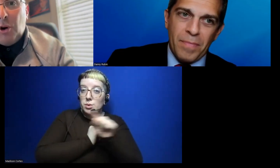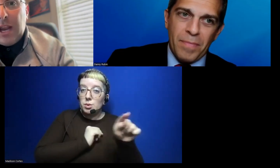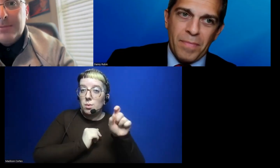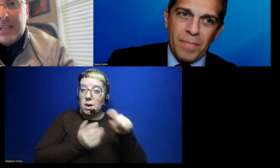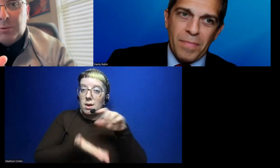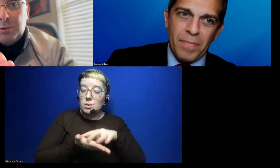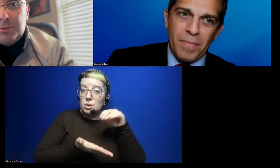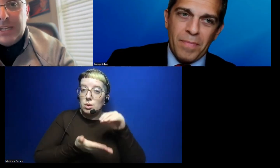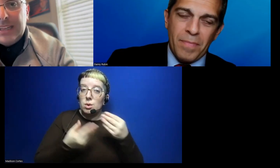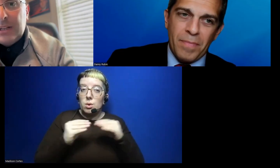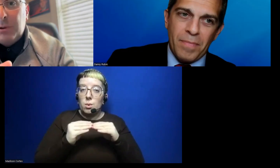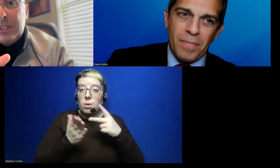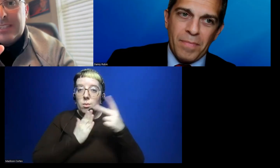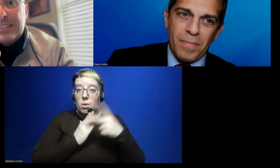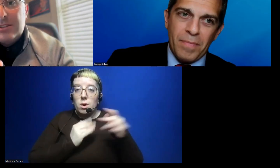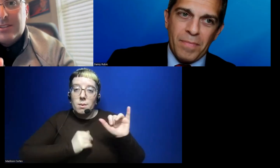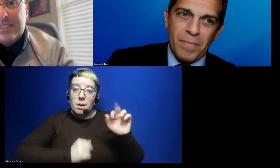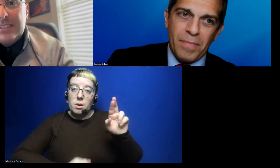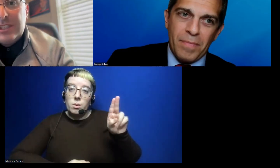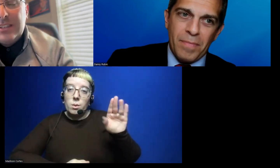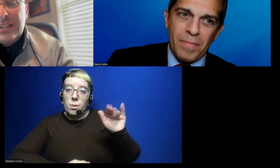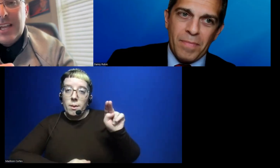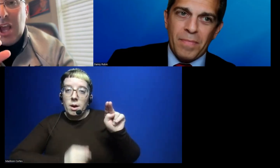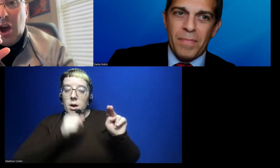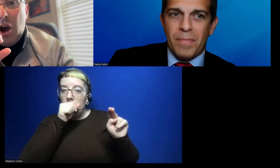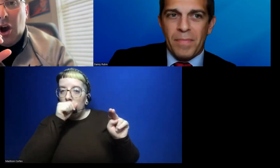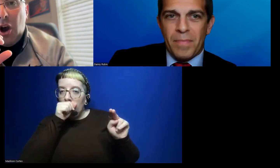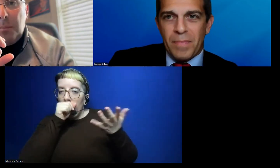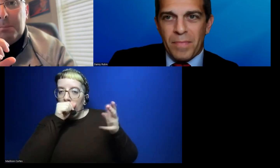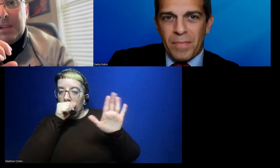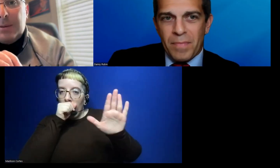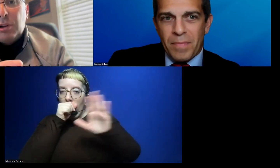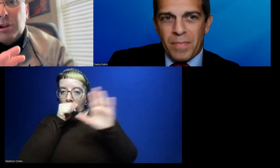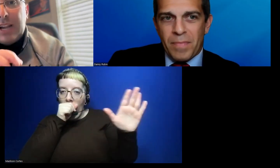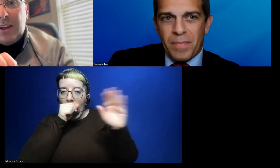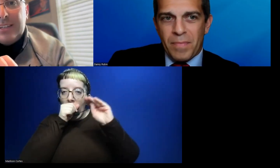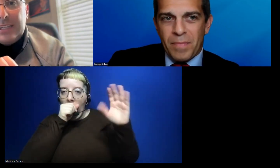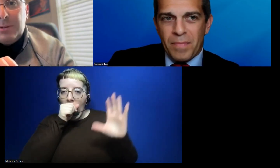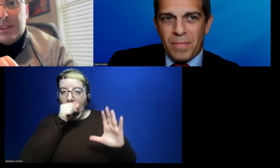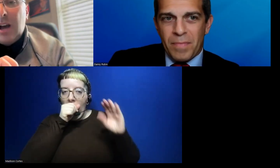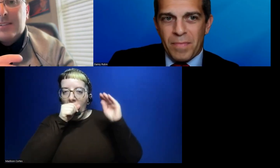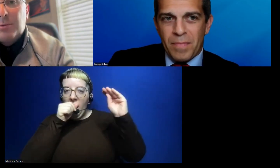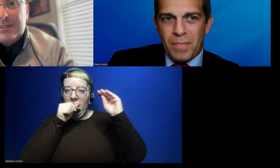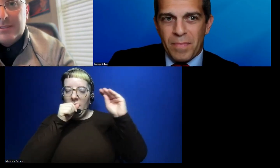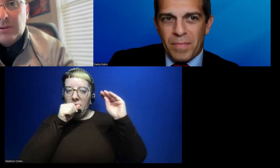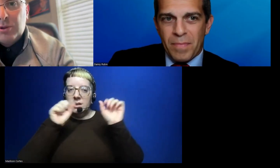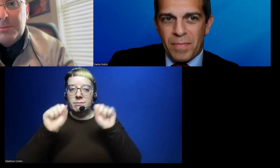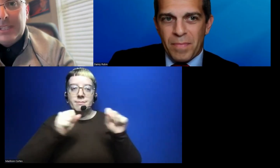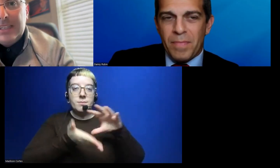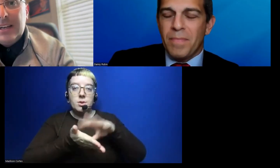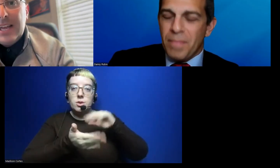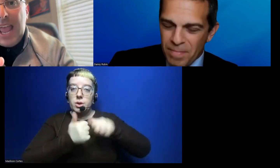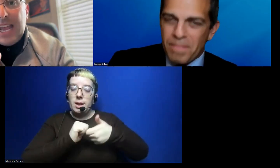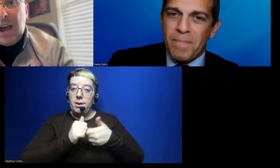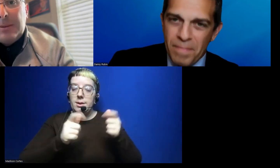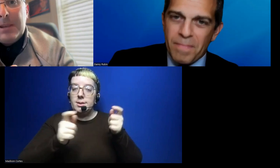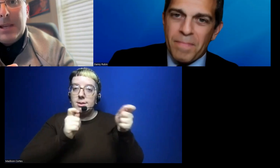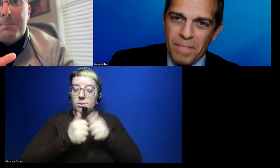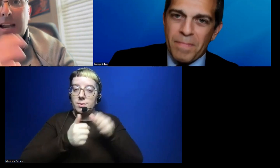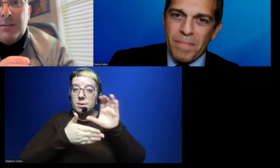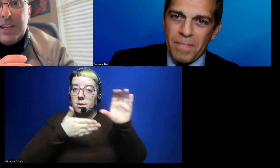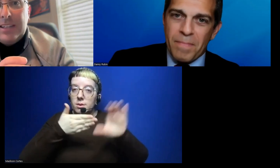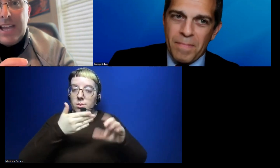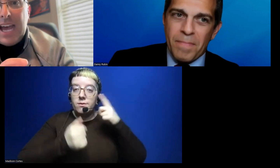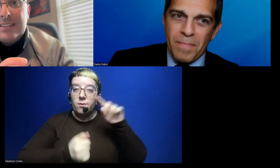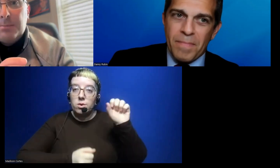And with programs like Ruben and like what your teachers are teaching, being able to learn how to deal with the consequences of social media and how it can